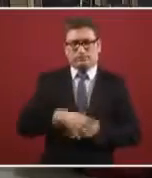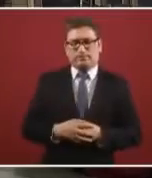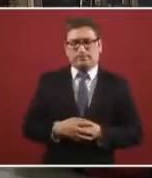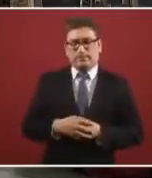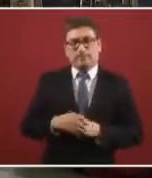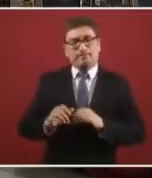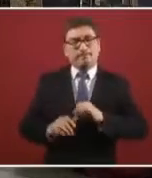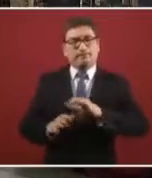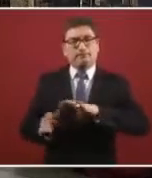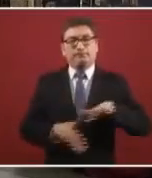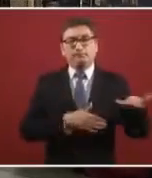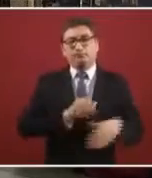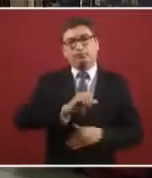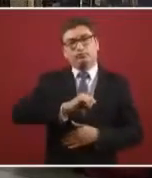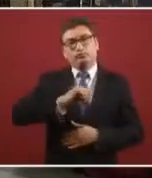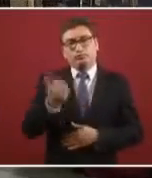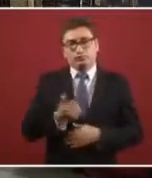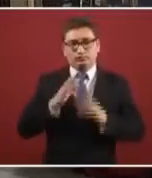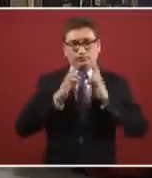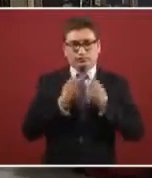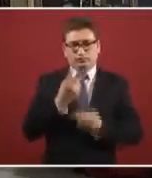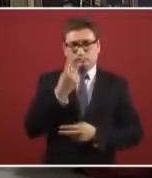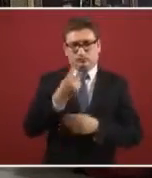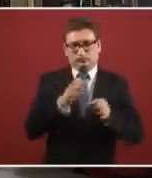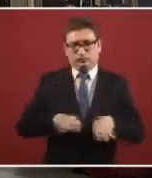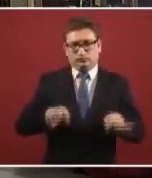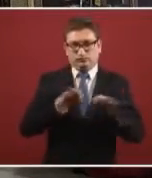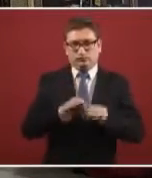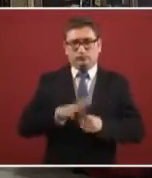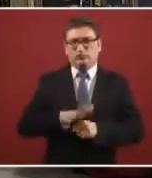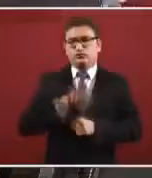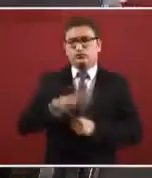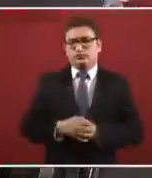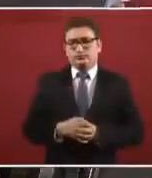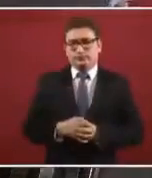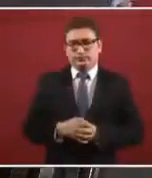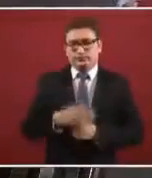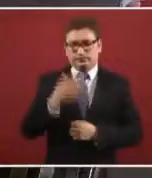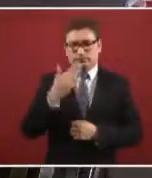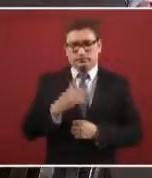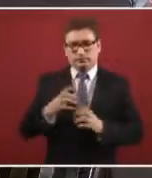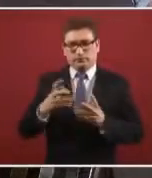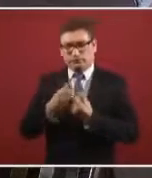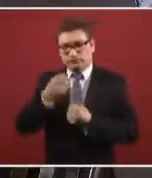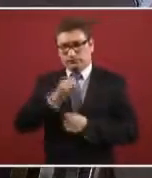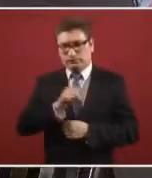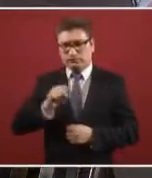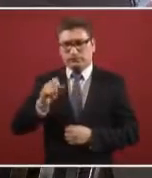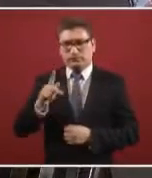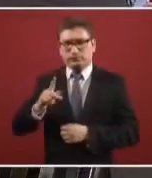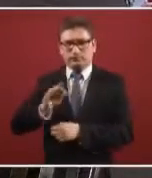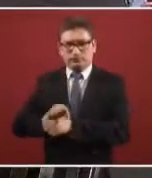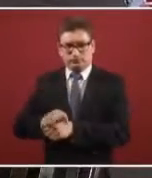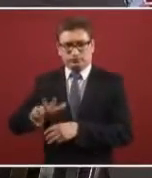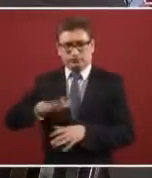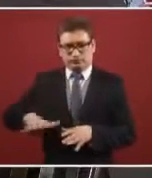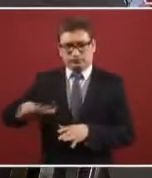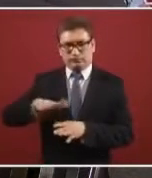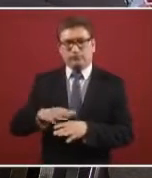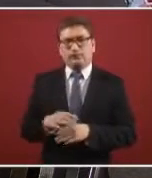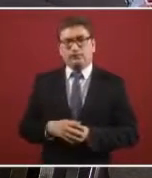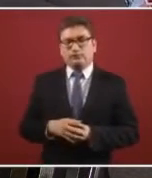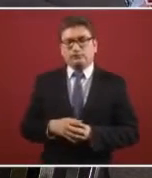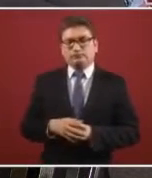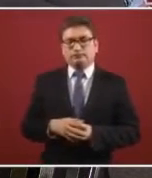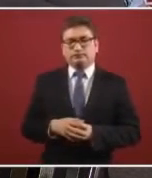sido fundamentales and y other muy areas that importantes have been son las que hemos fundamental and sostenido very con la important Secretaría de Seguridad y is what Protección we've Ciudadana, had donde with the